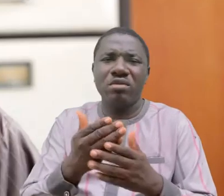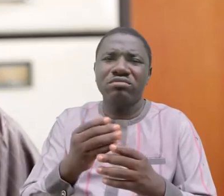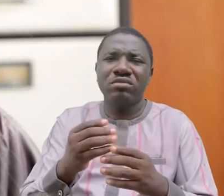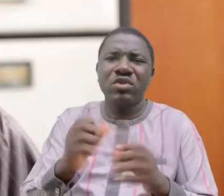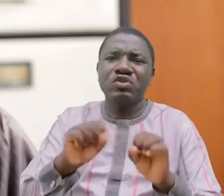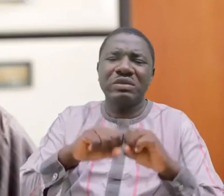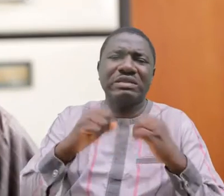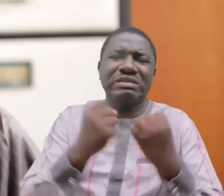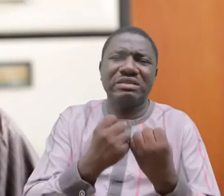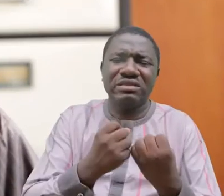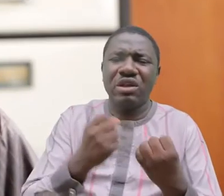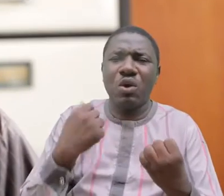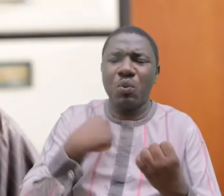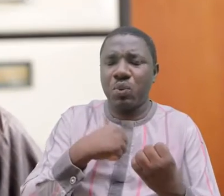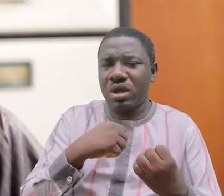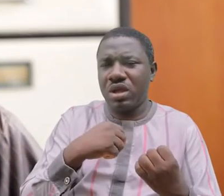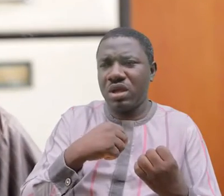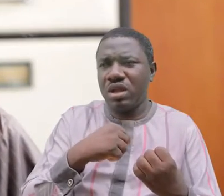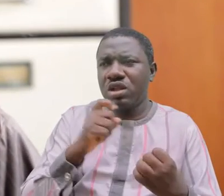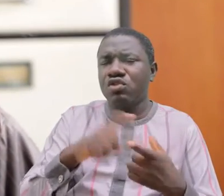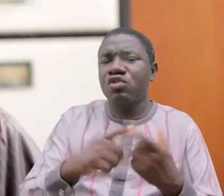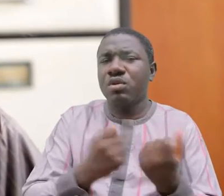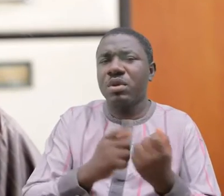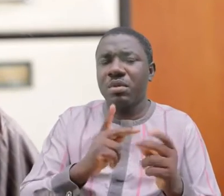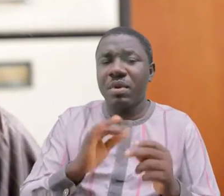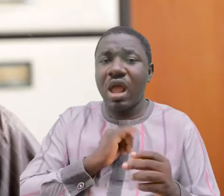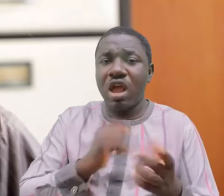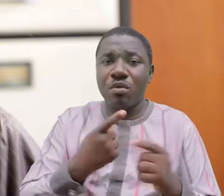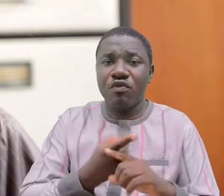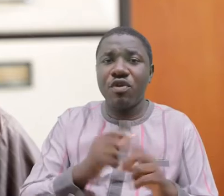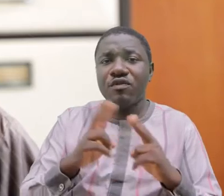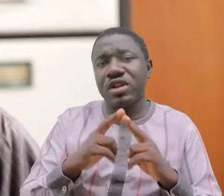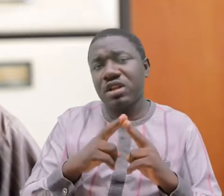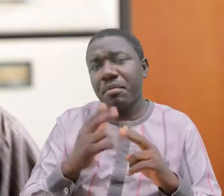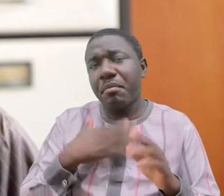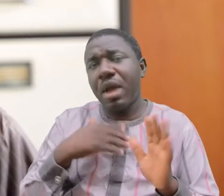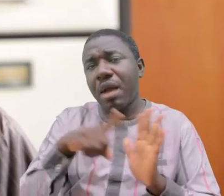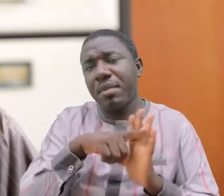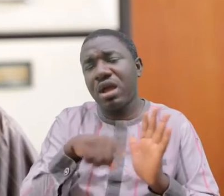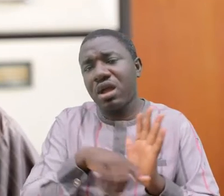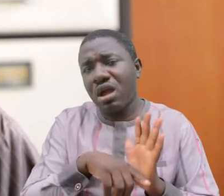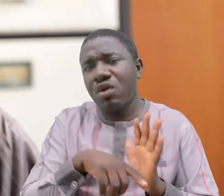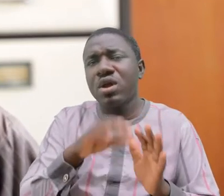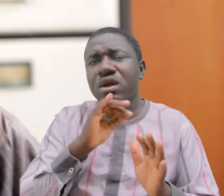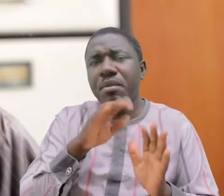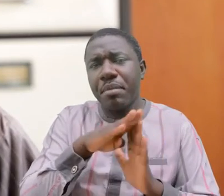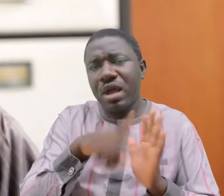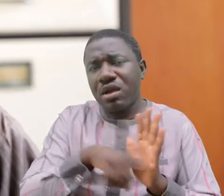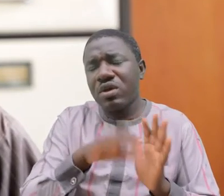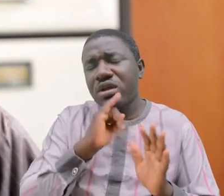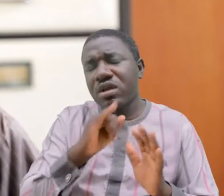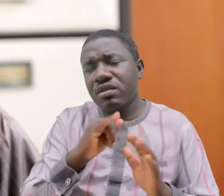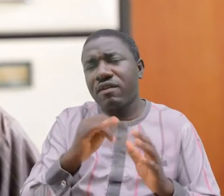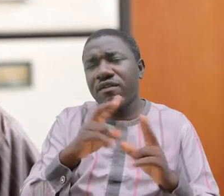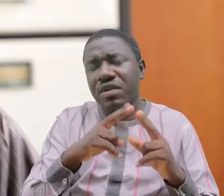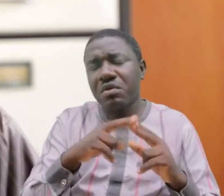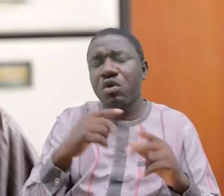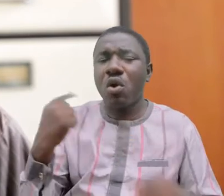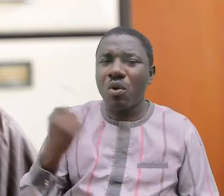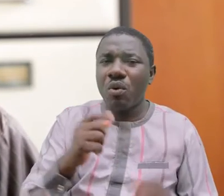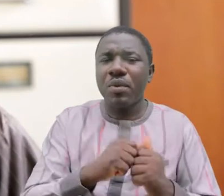society. You need to support our people. I come from a rural area. My background is rural, and I'm always with my